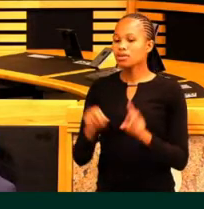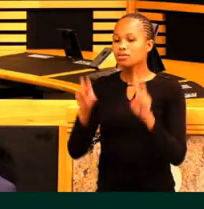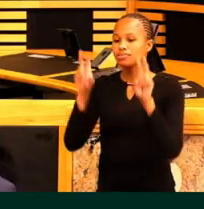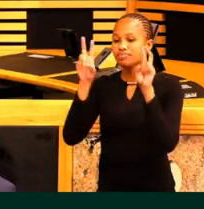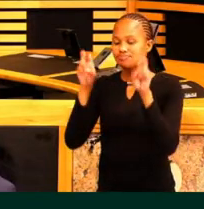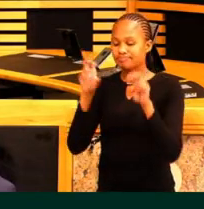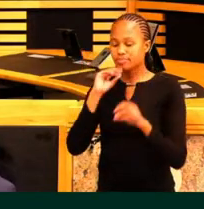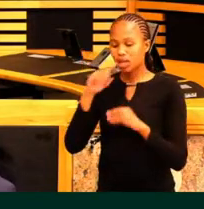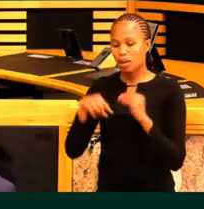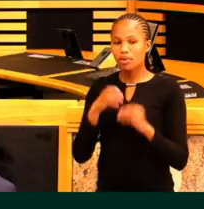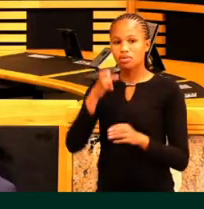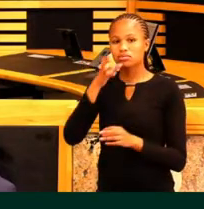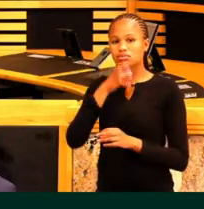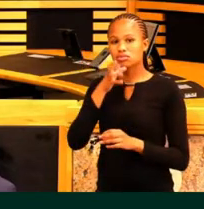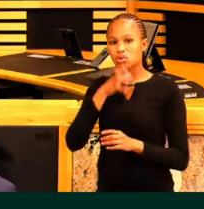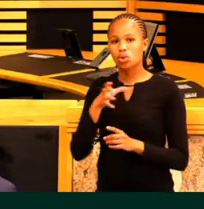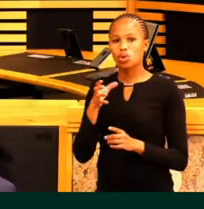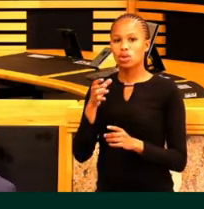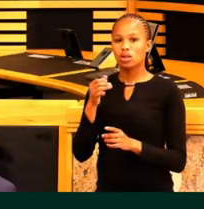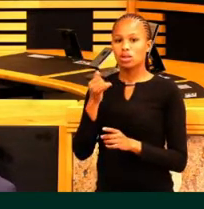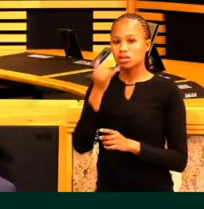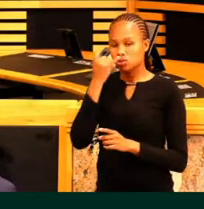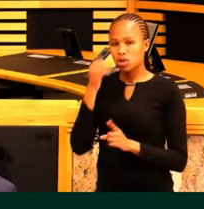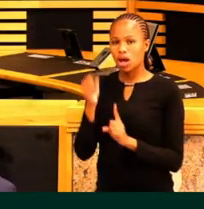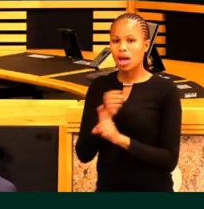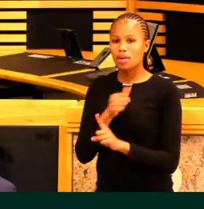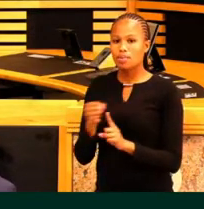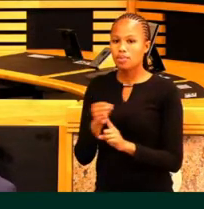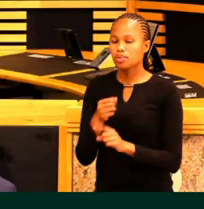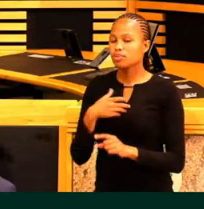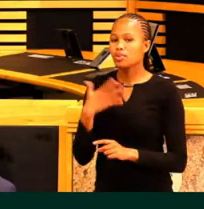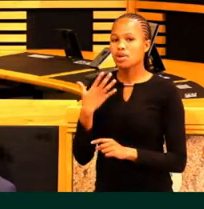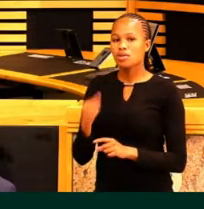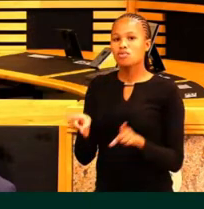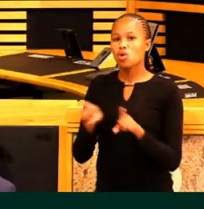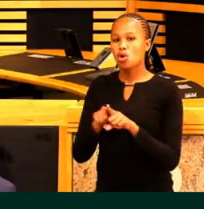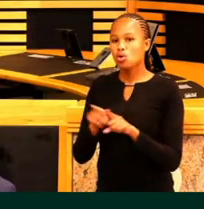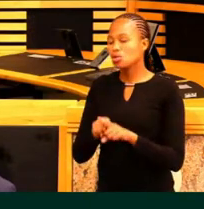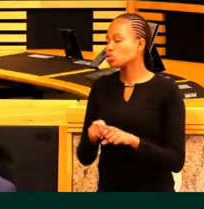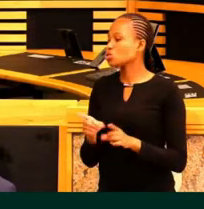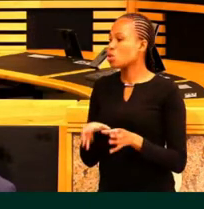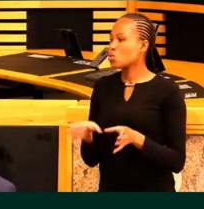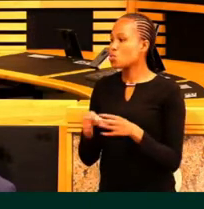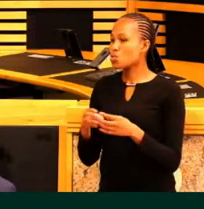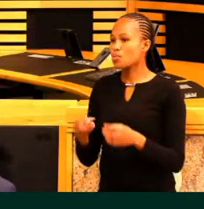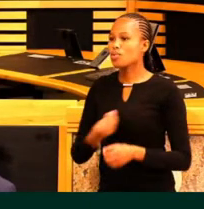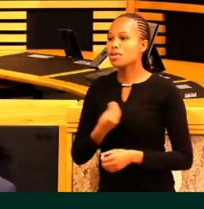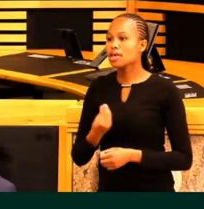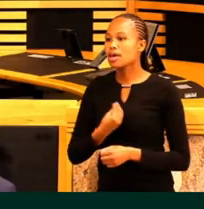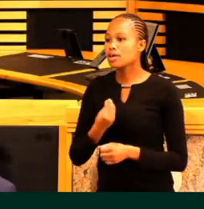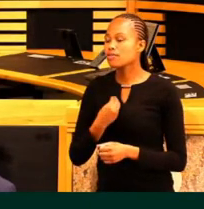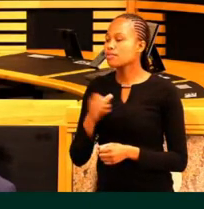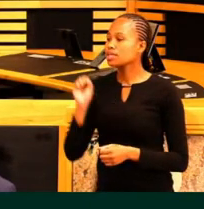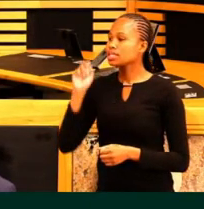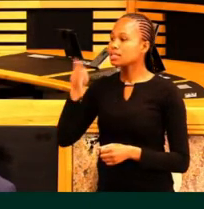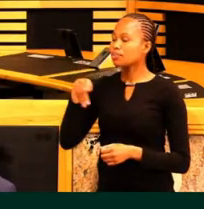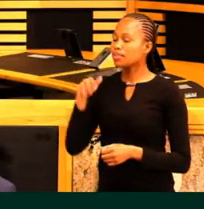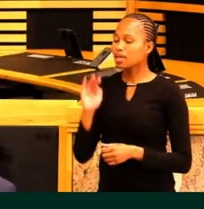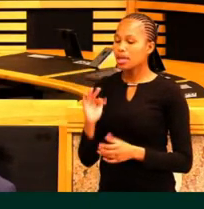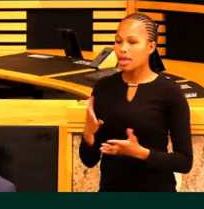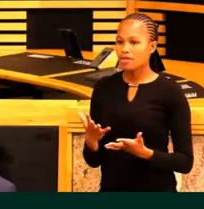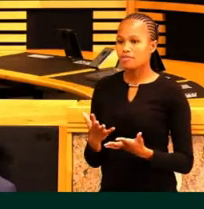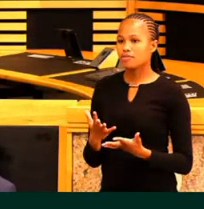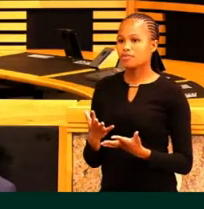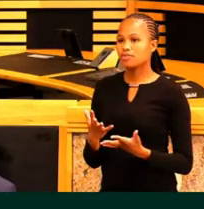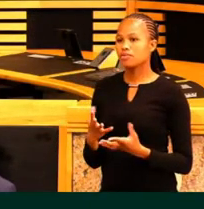substance abuse uh we have also a group of young people ucpf and other